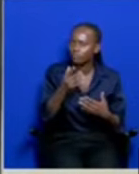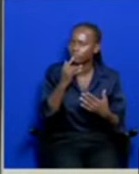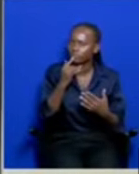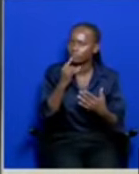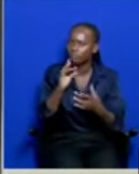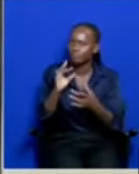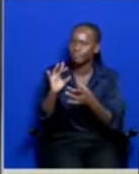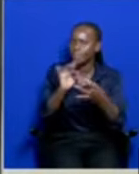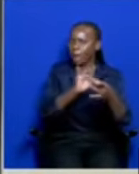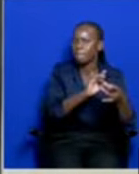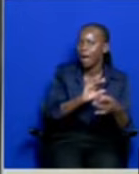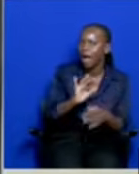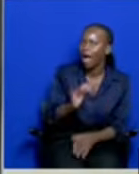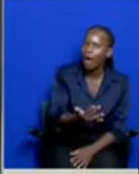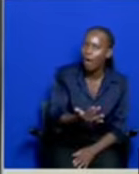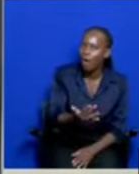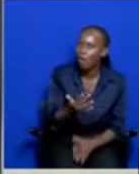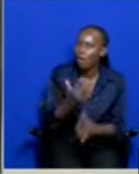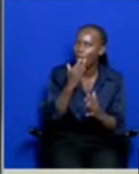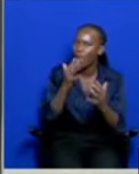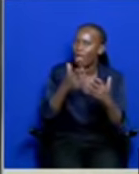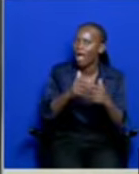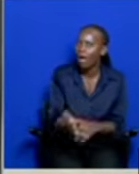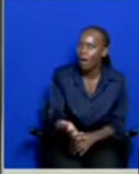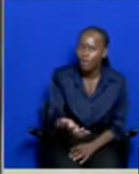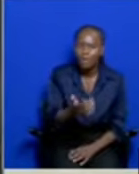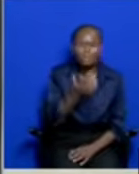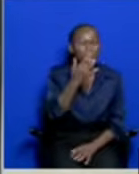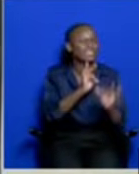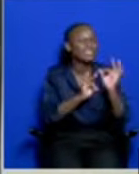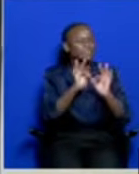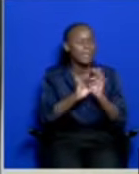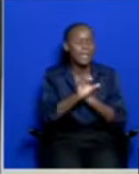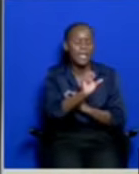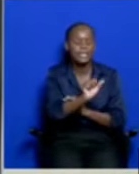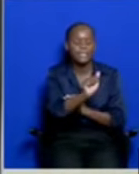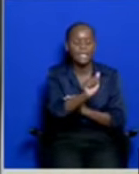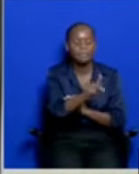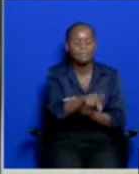from SAPS 299 document?